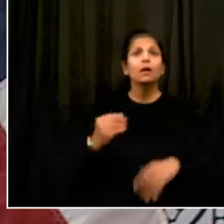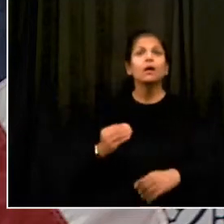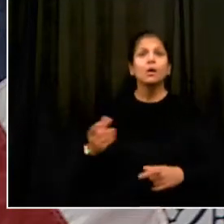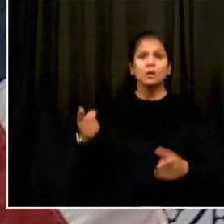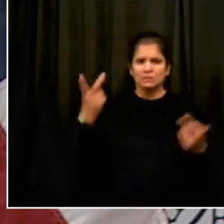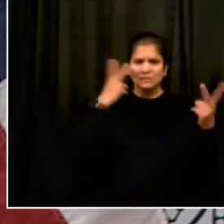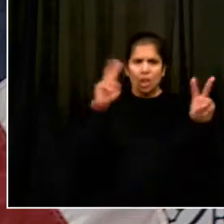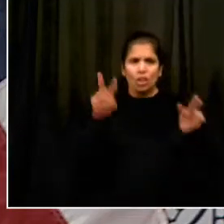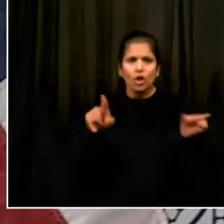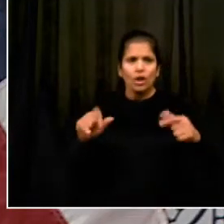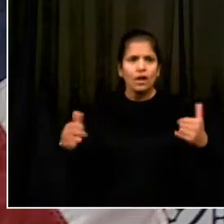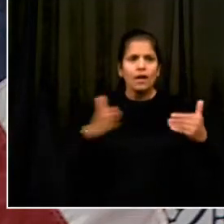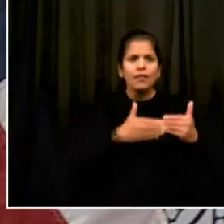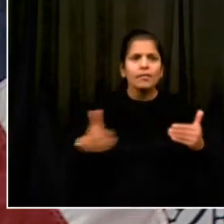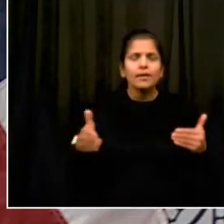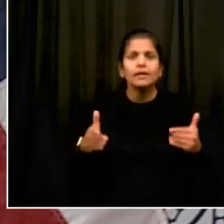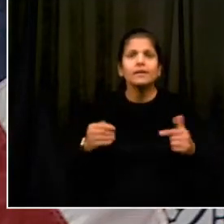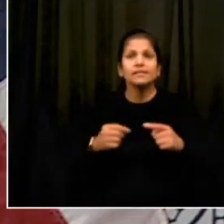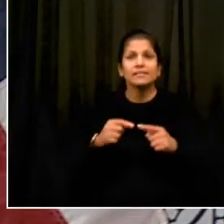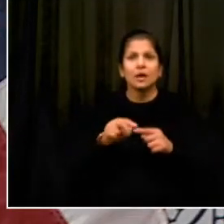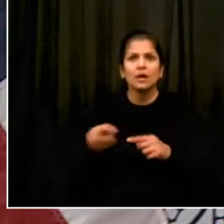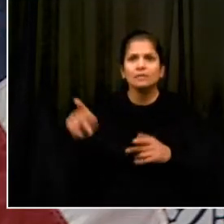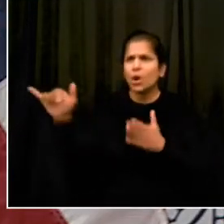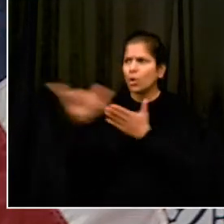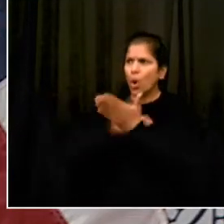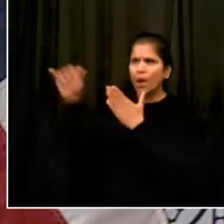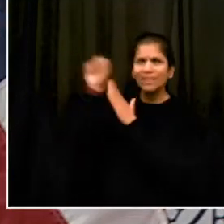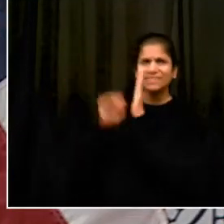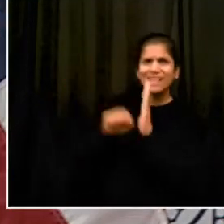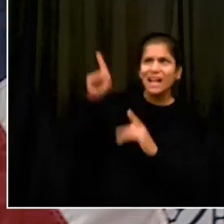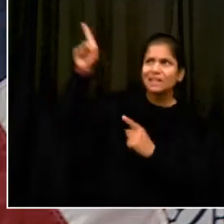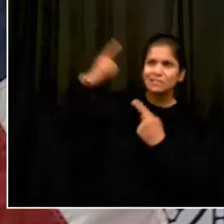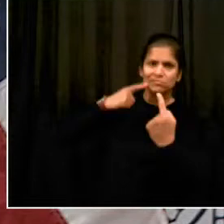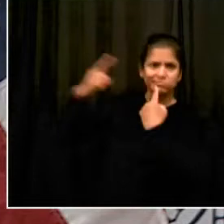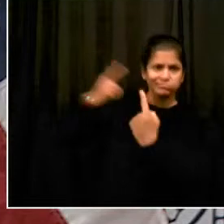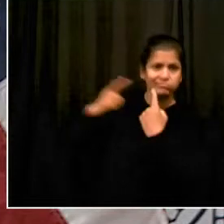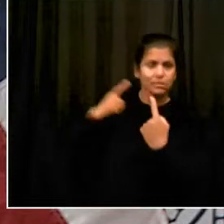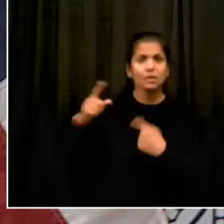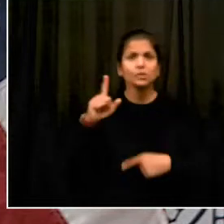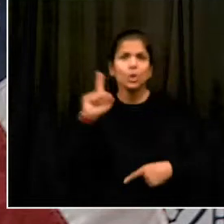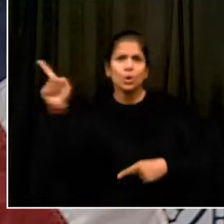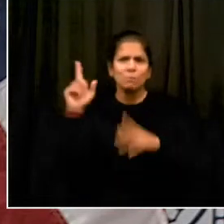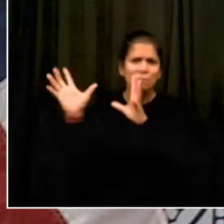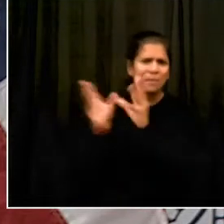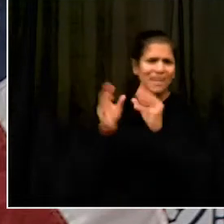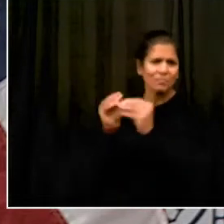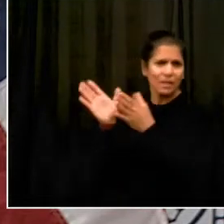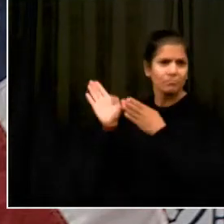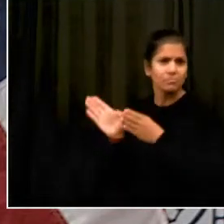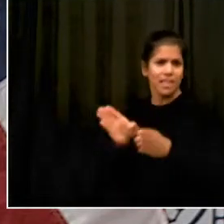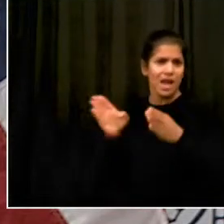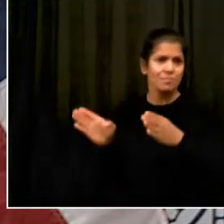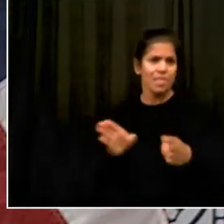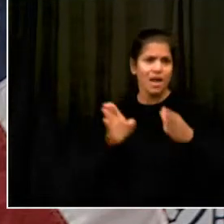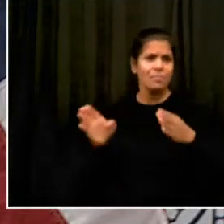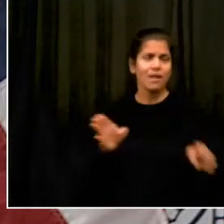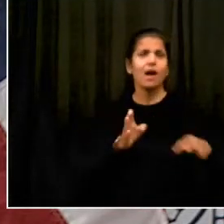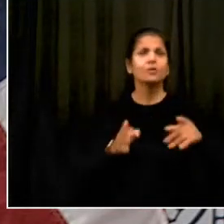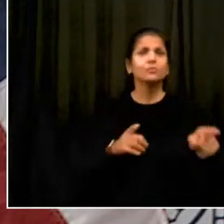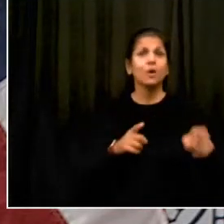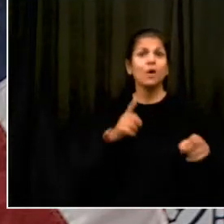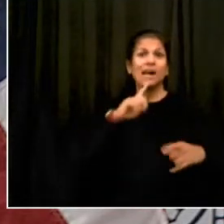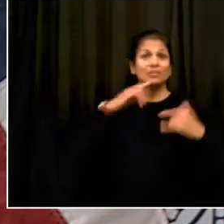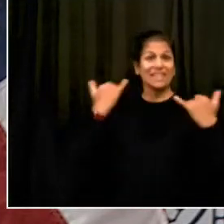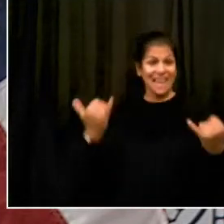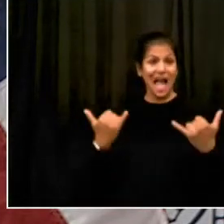them with new measures. So that is exactly what we now will put in place. We will have testing